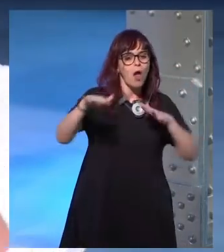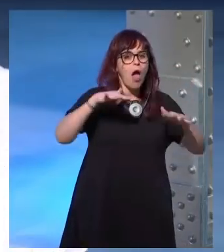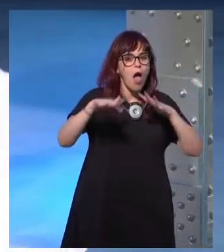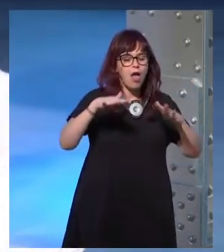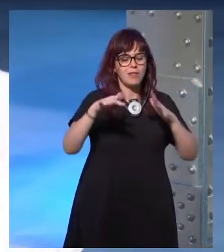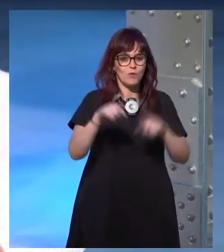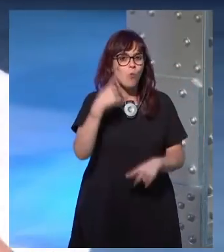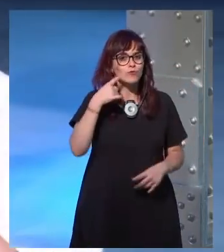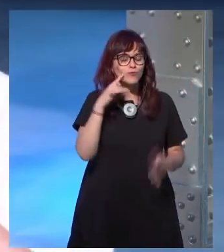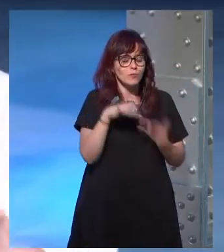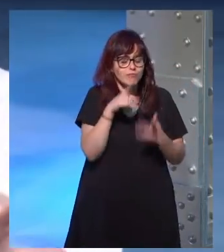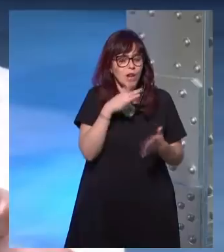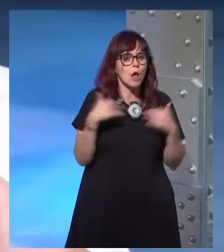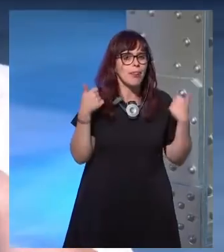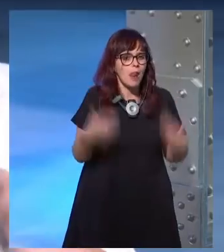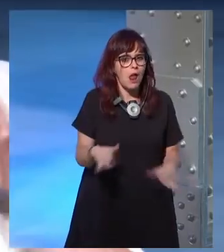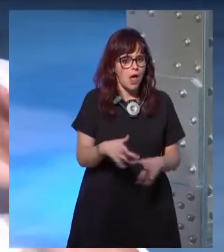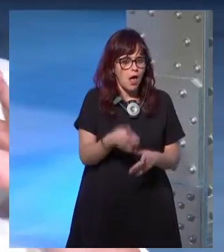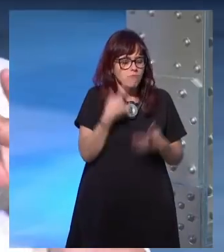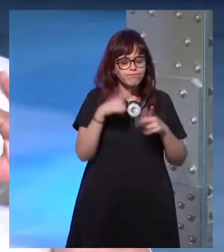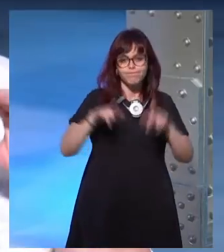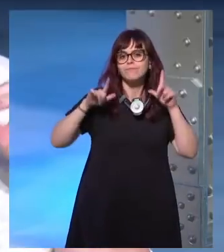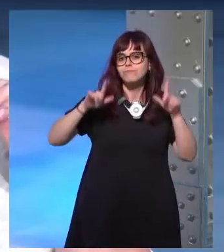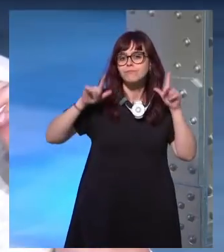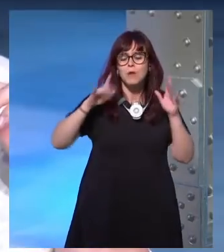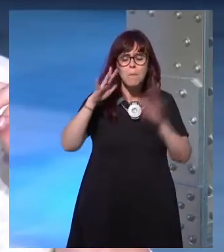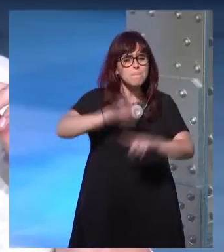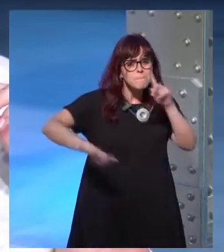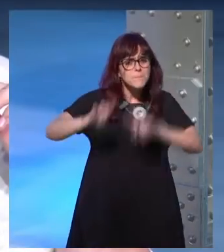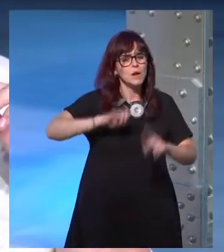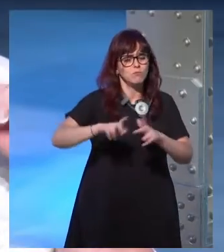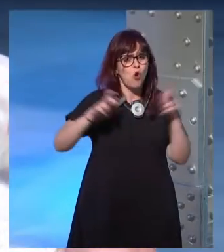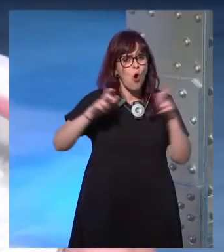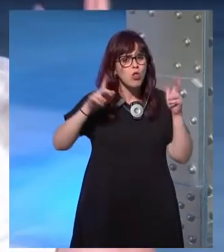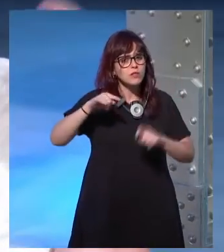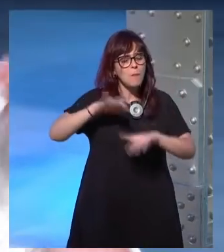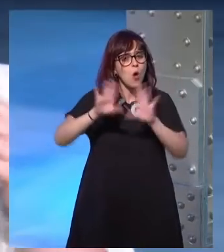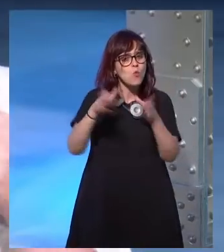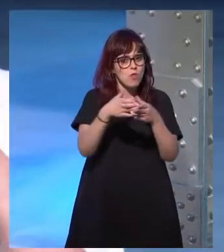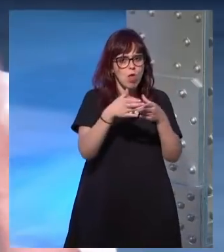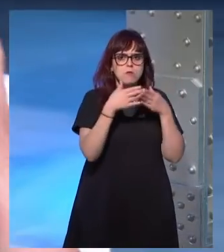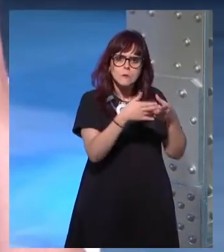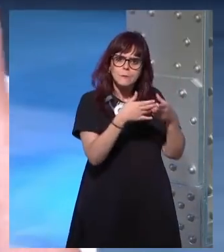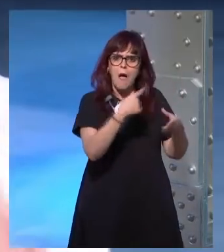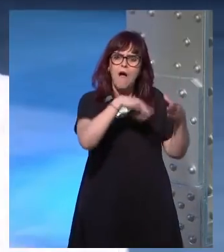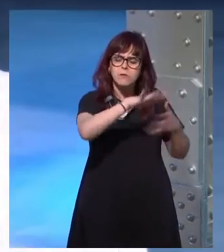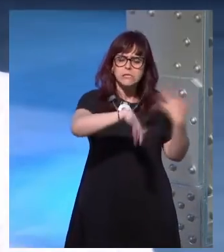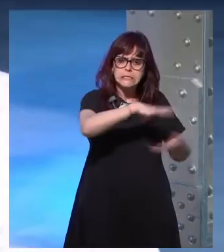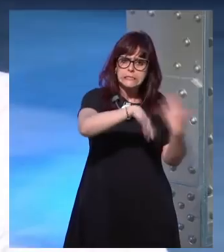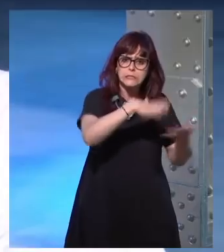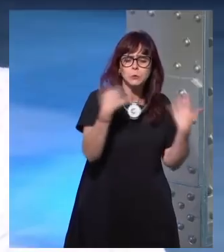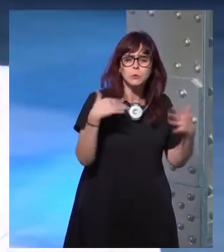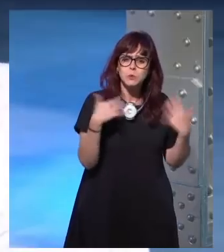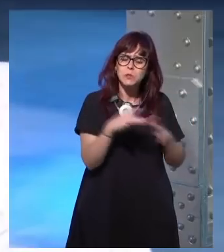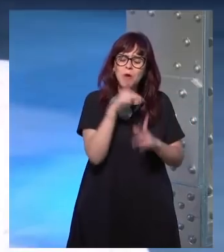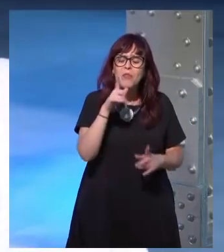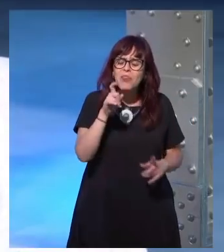have this massive problem with these communities being policed or moderated is a better